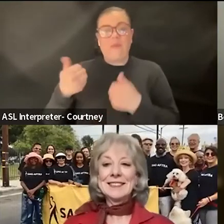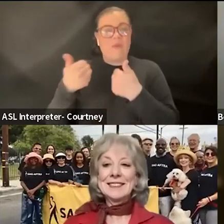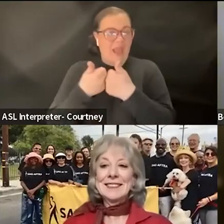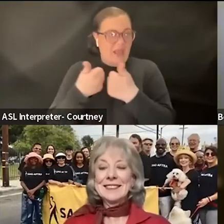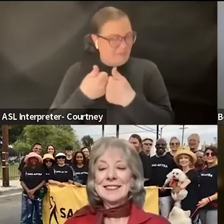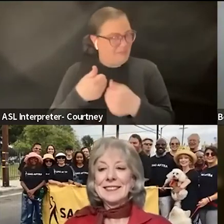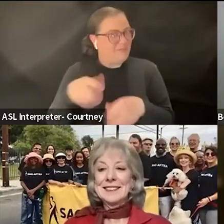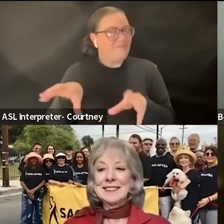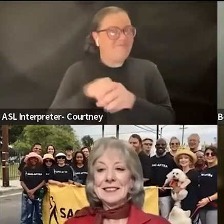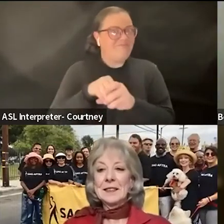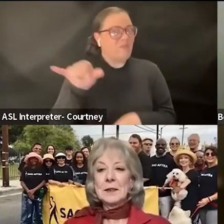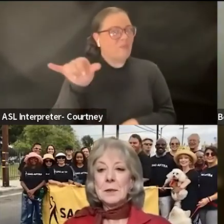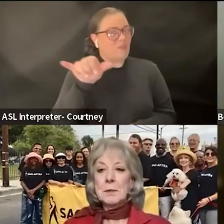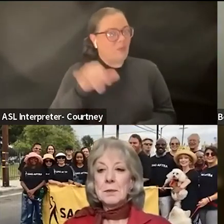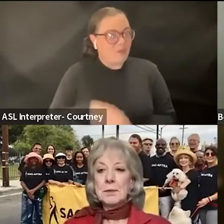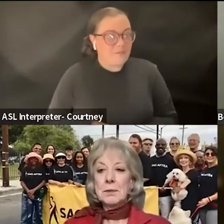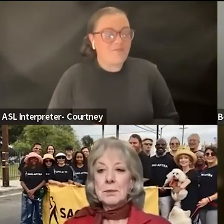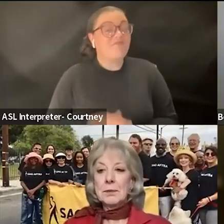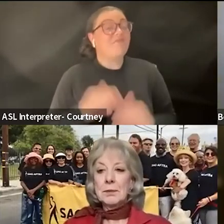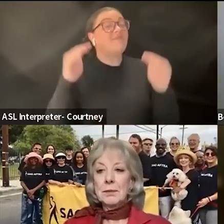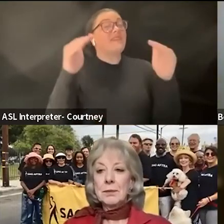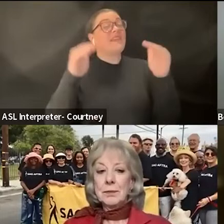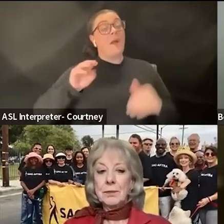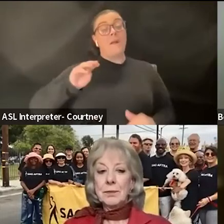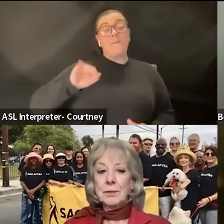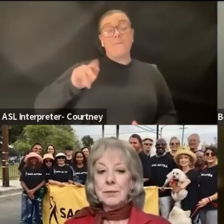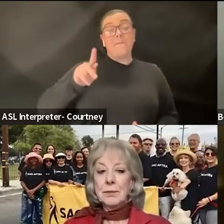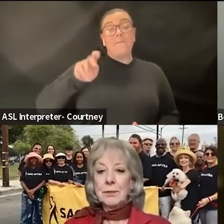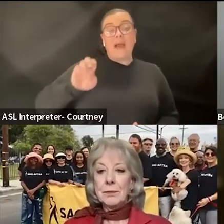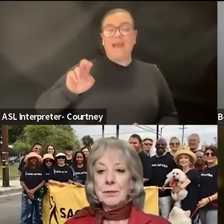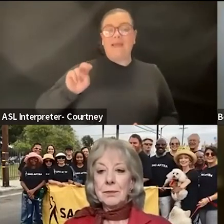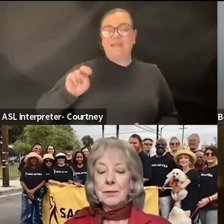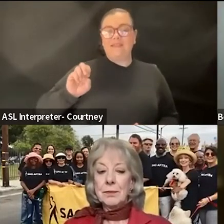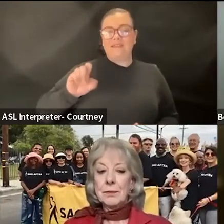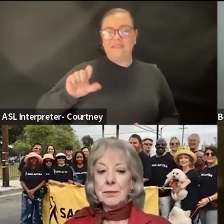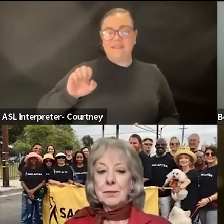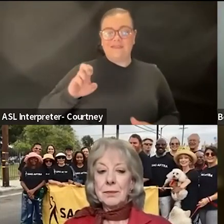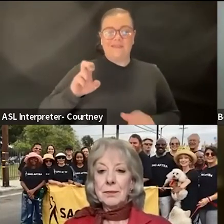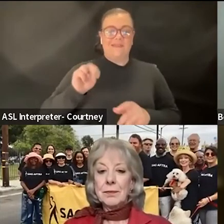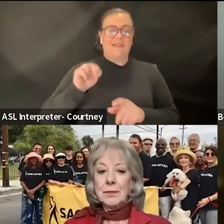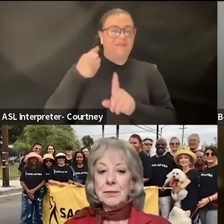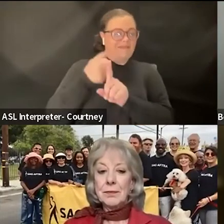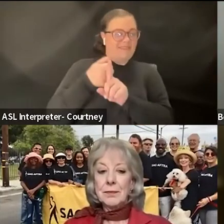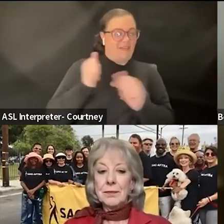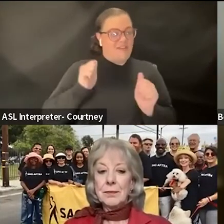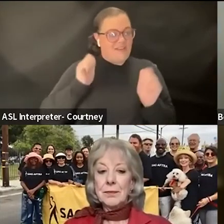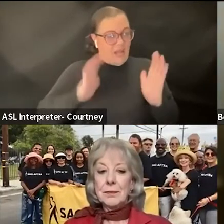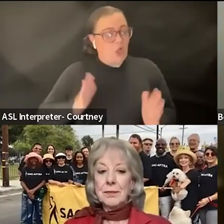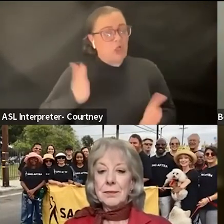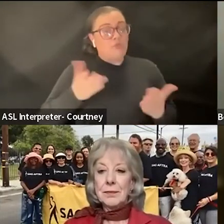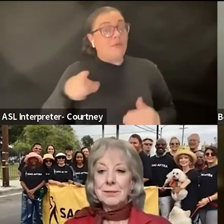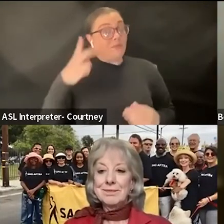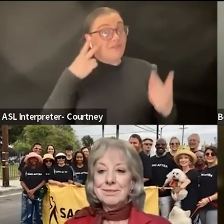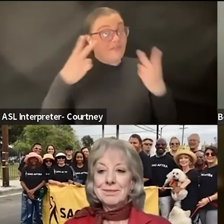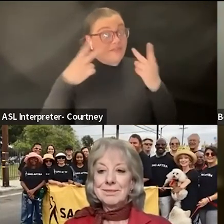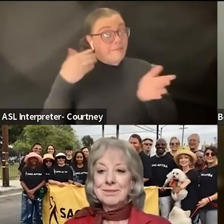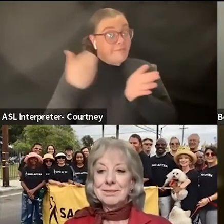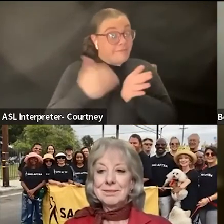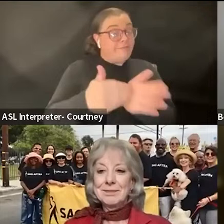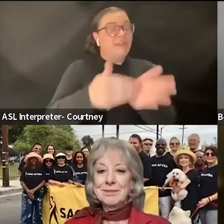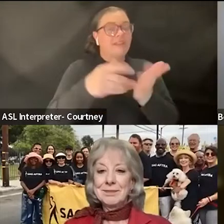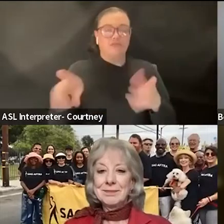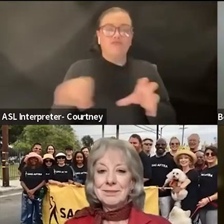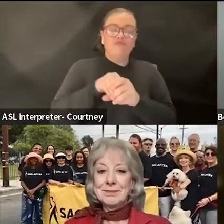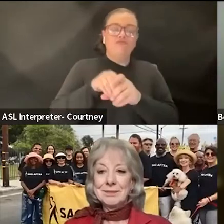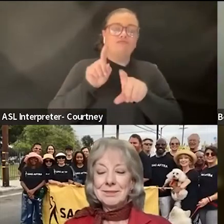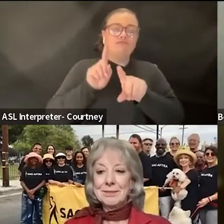national union commercials and has two recurring roles in the new Apple Plus show Shrinking, as well as ABC's Blackish. Mike also has